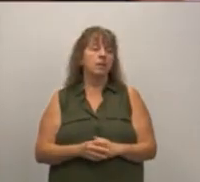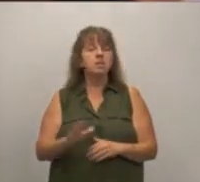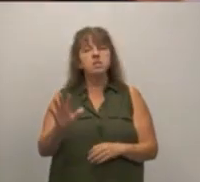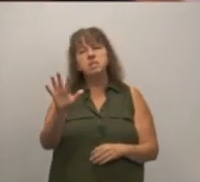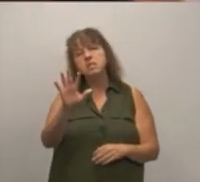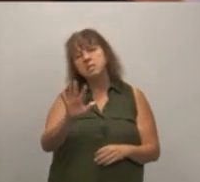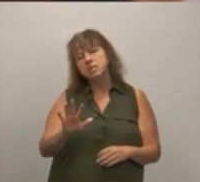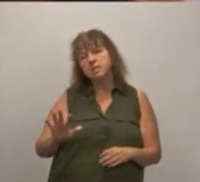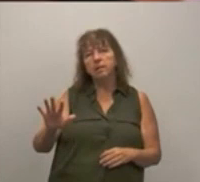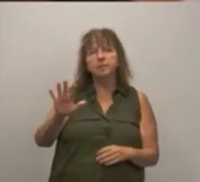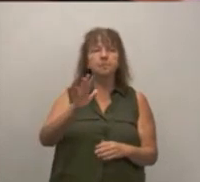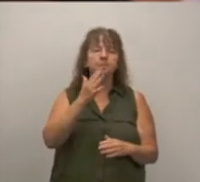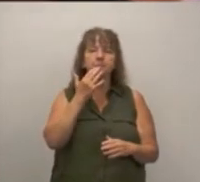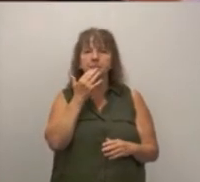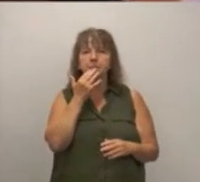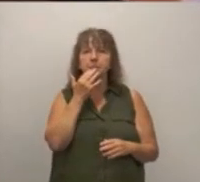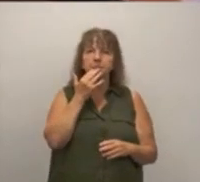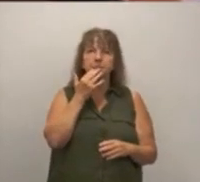approximately